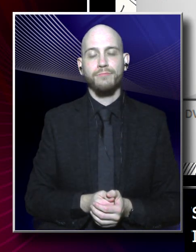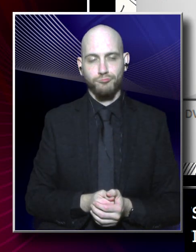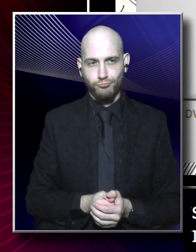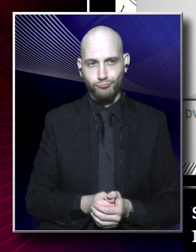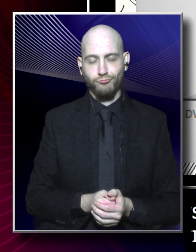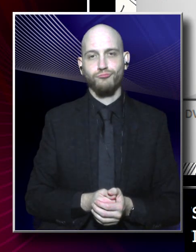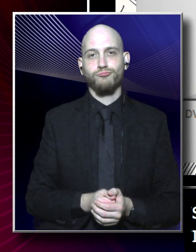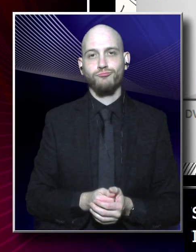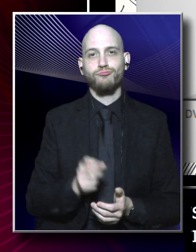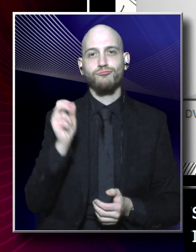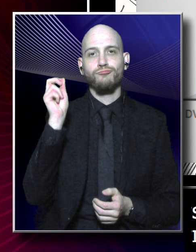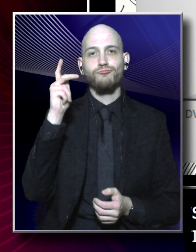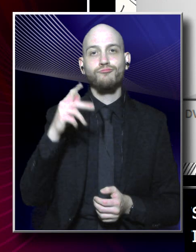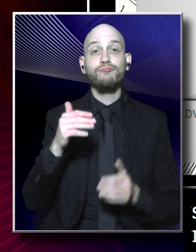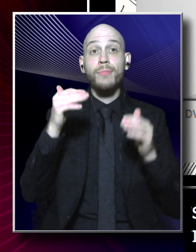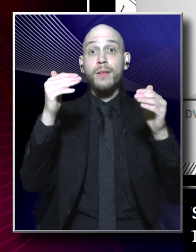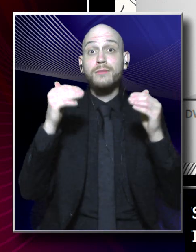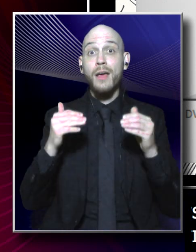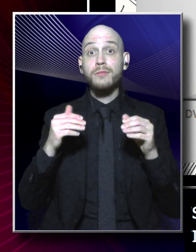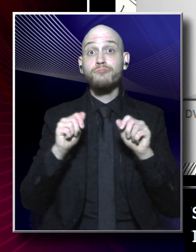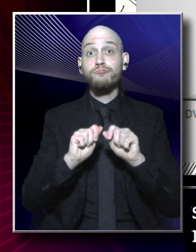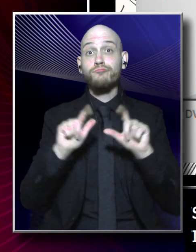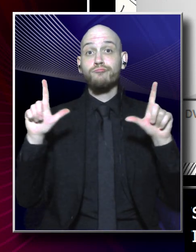Okay, next slide.